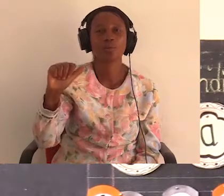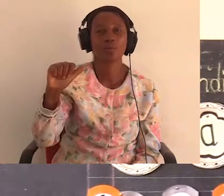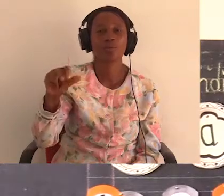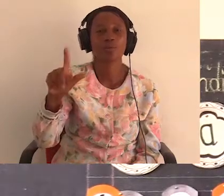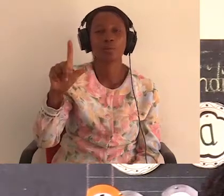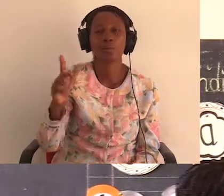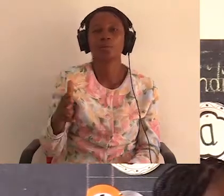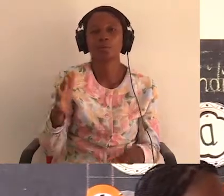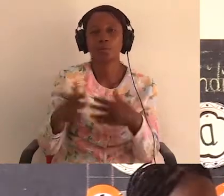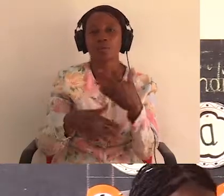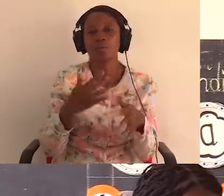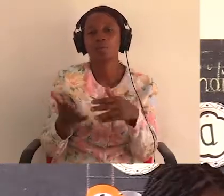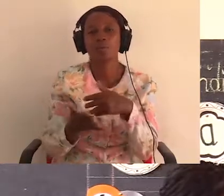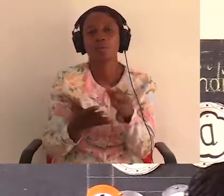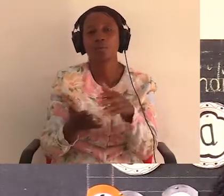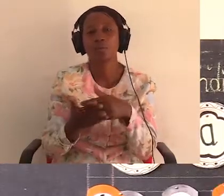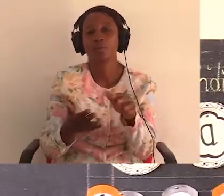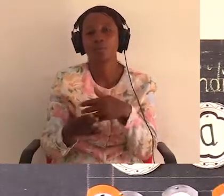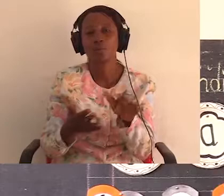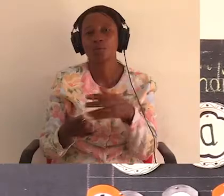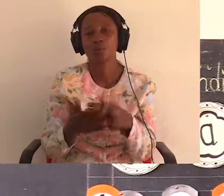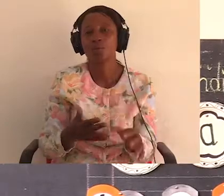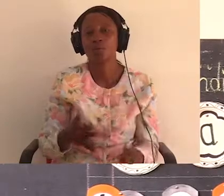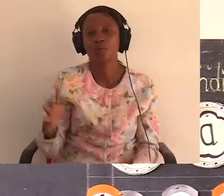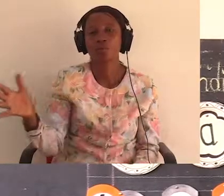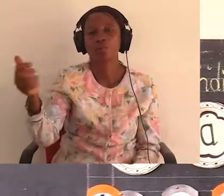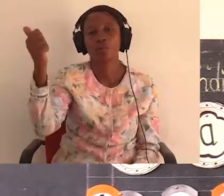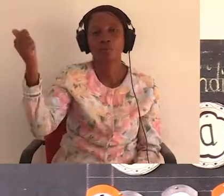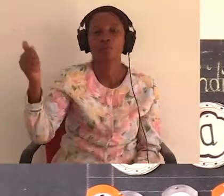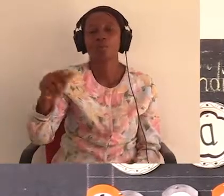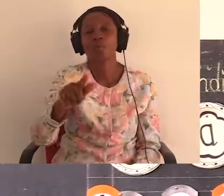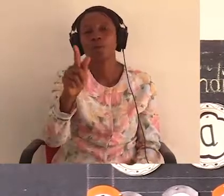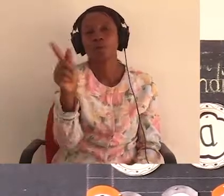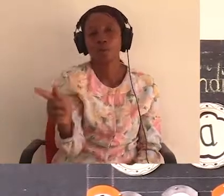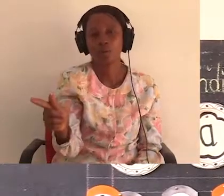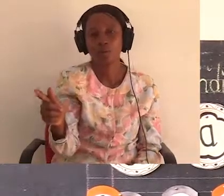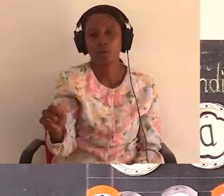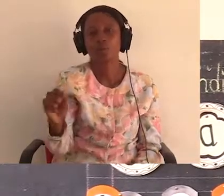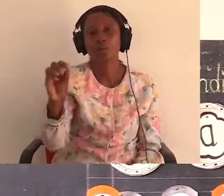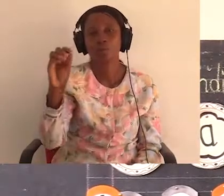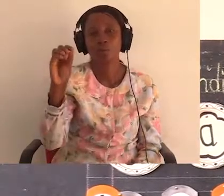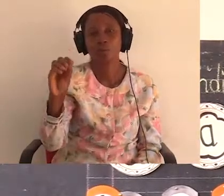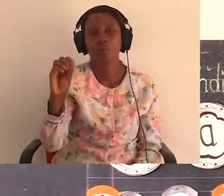So now, if you look at the initial sound in the word goal, is G.